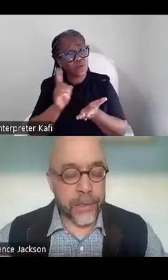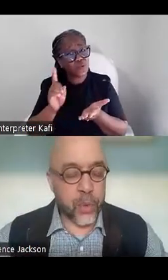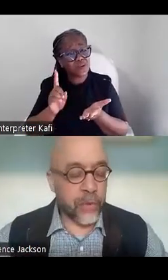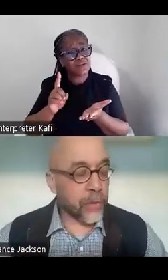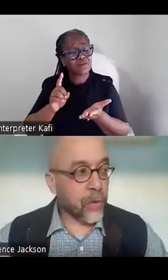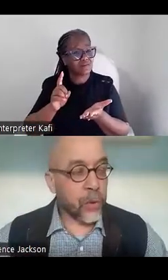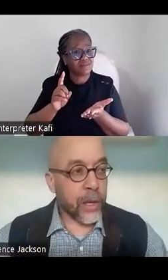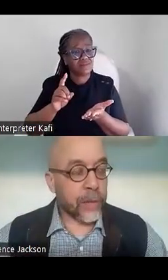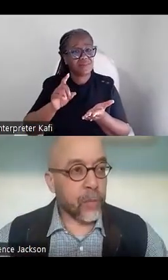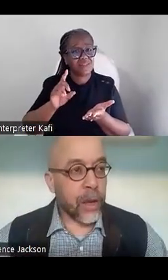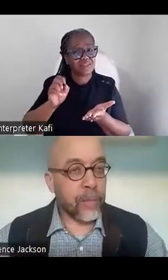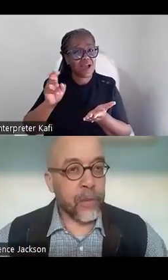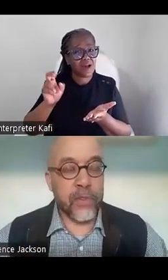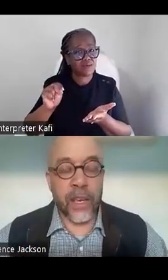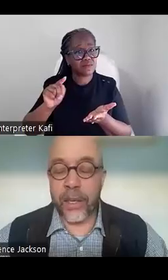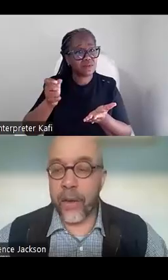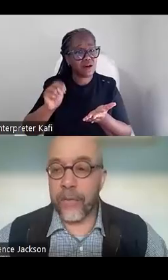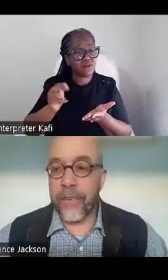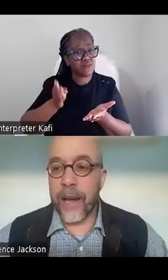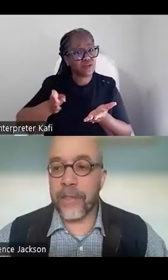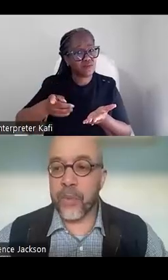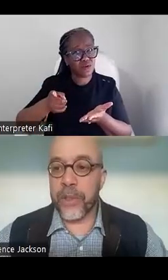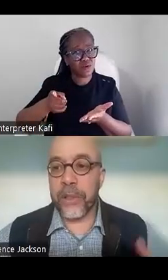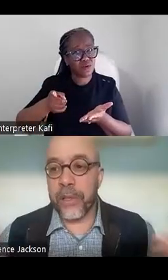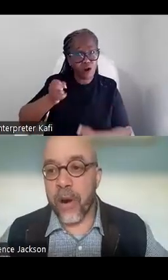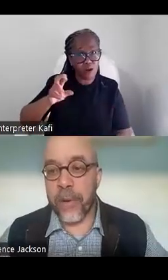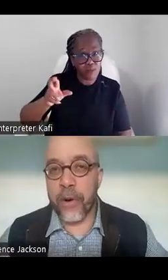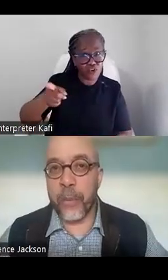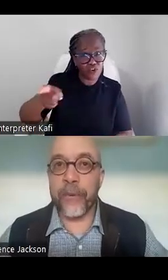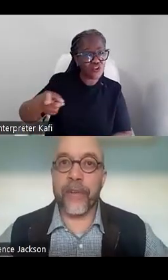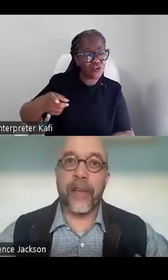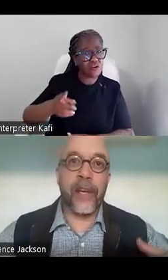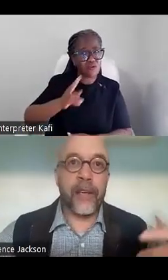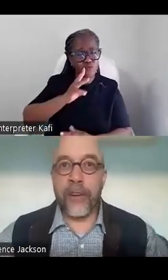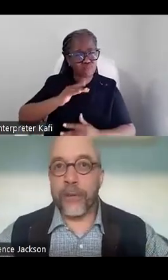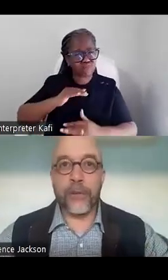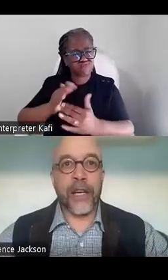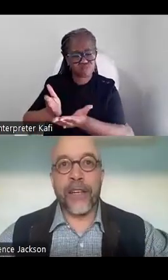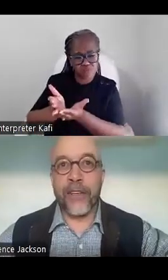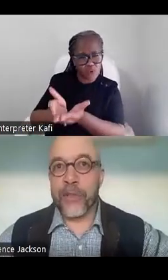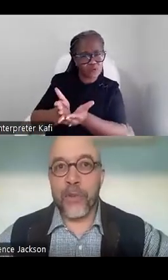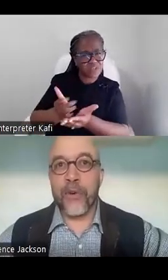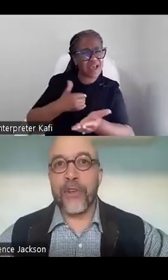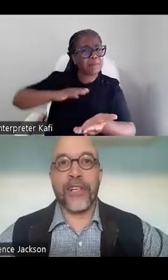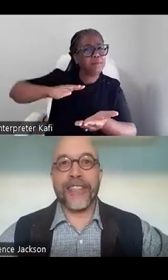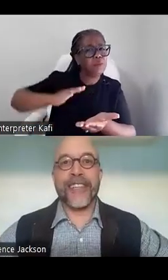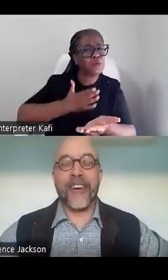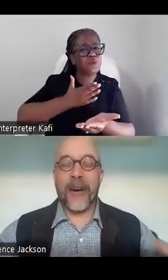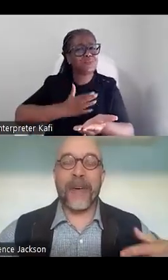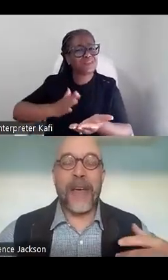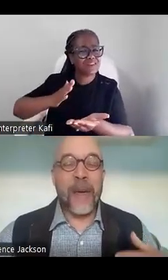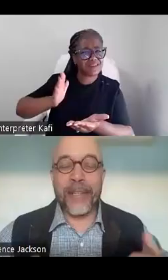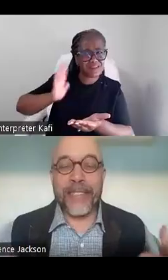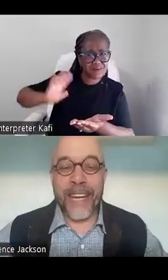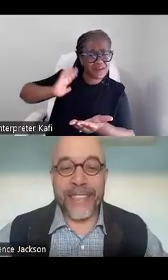was 12 years old, I used to hand out flyers when the Inner Harbor opened, and hey, here's what's going on at the Inner